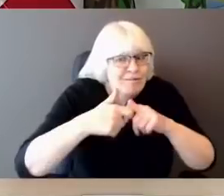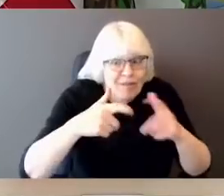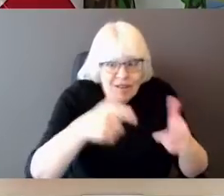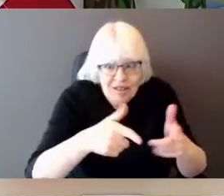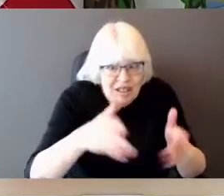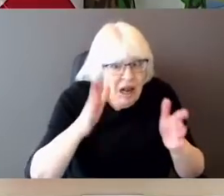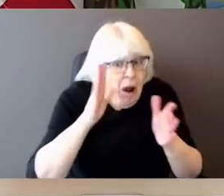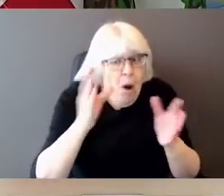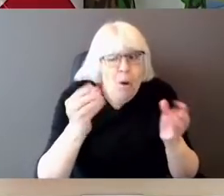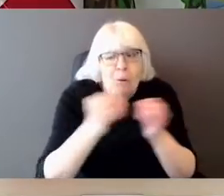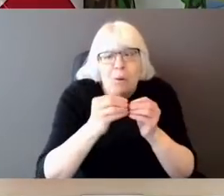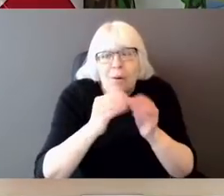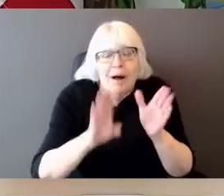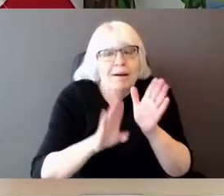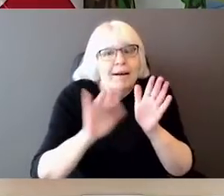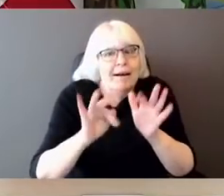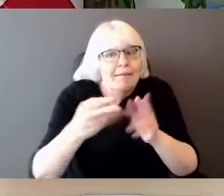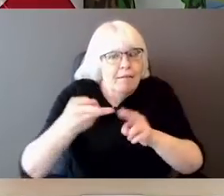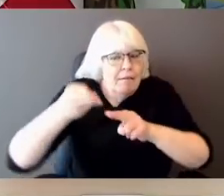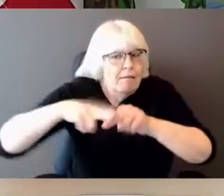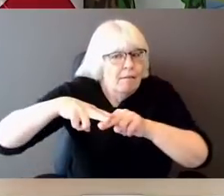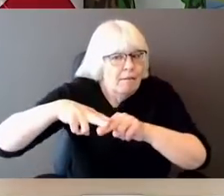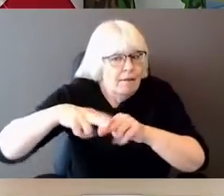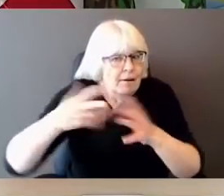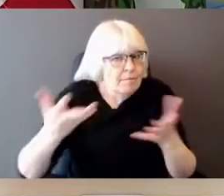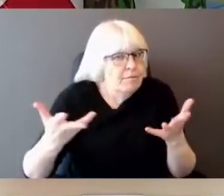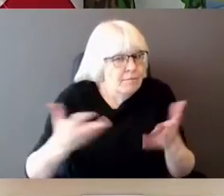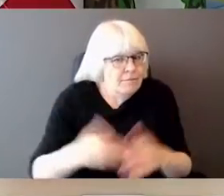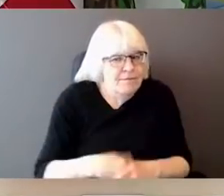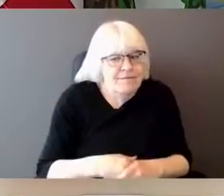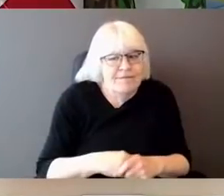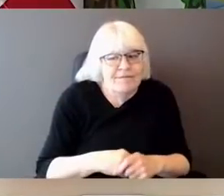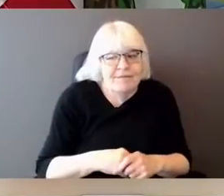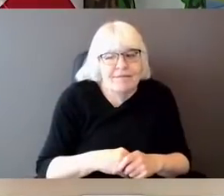Dr. Cameron, I don't want to forget about you. Would you like to take that question?